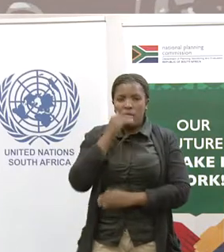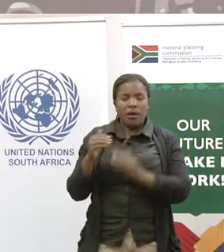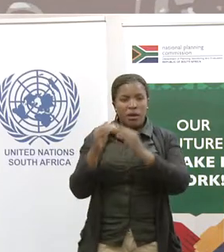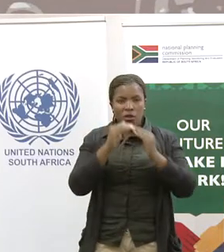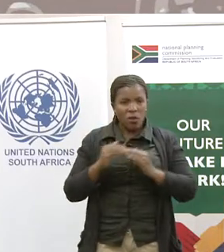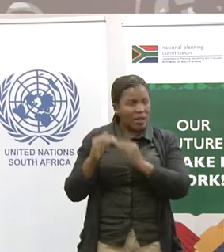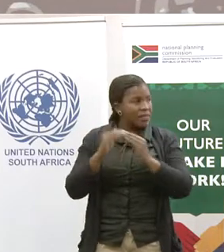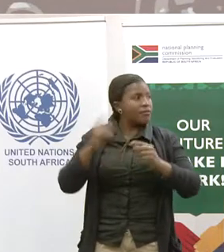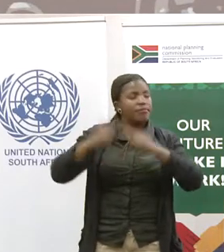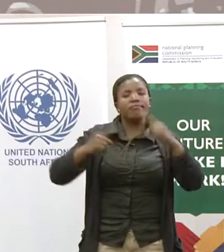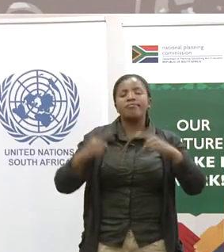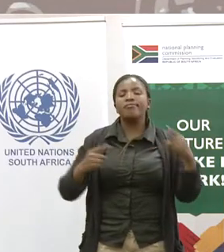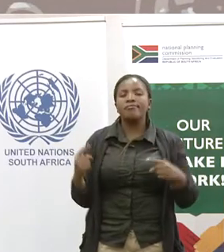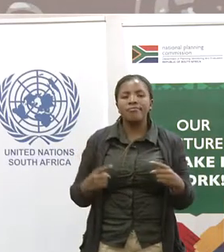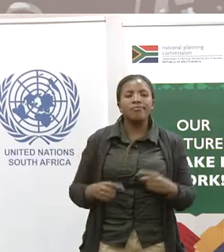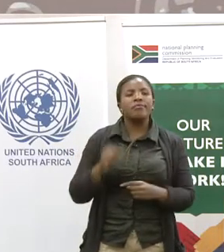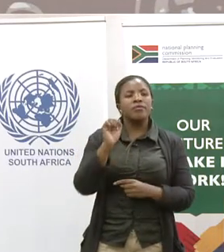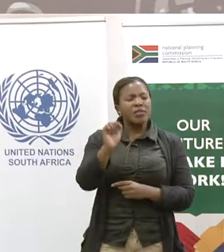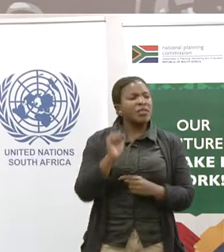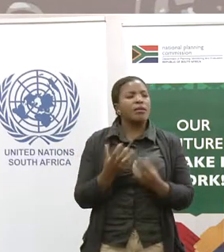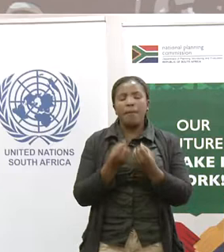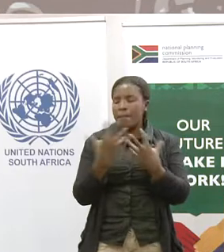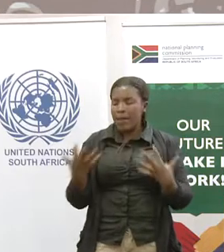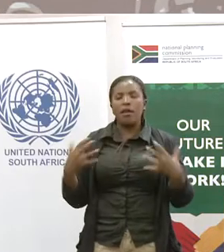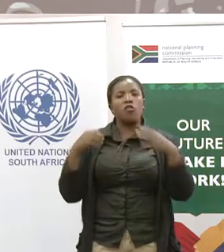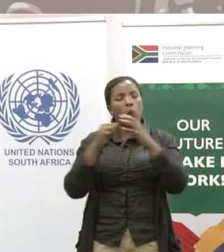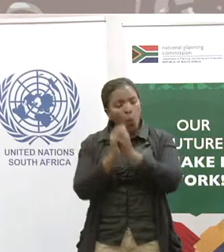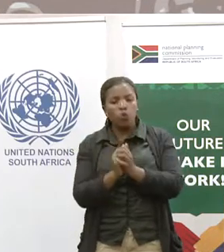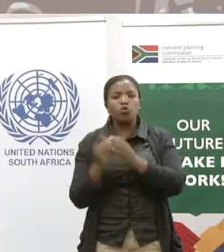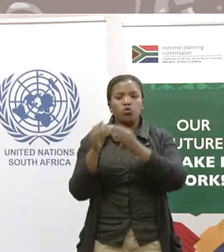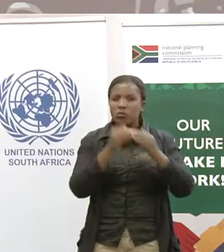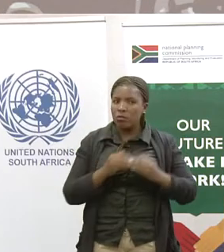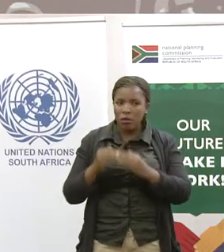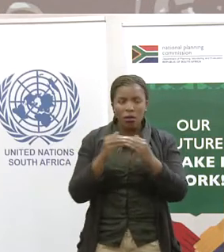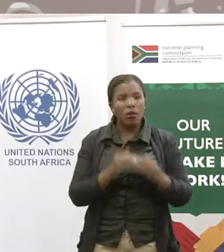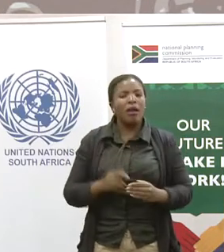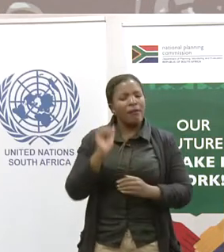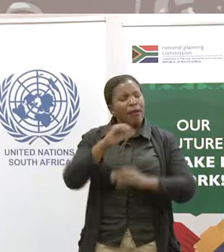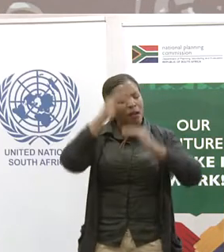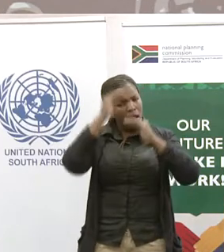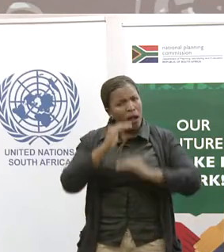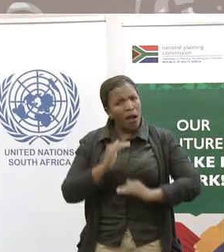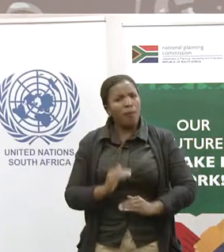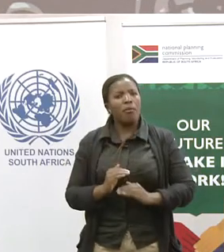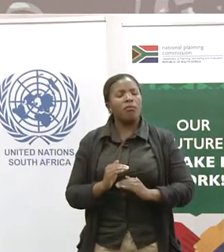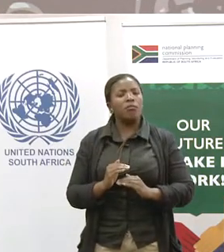spheres, she is still committed to the ethos of Ubuntu and care. Her humility and keen grasp of economic